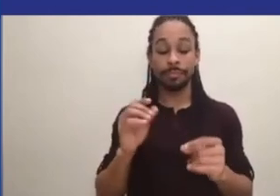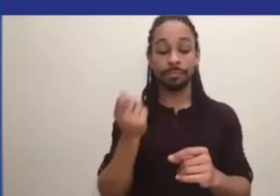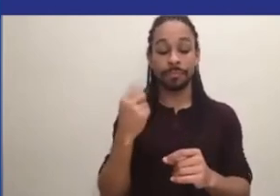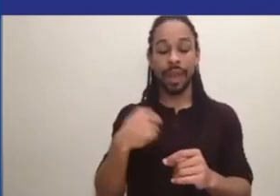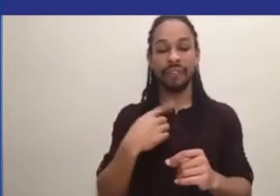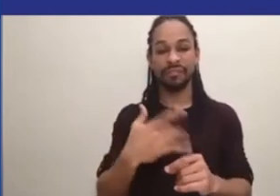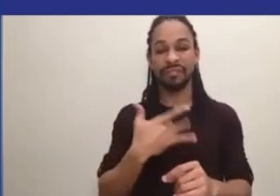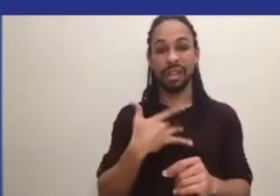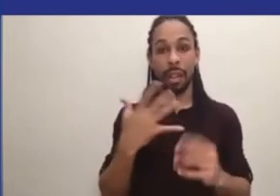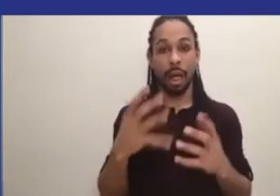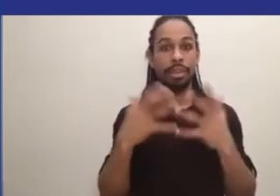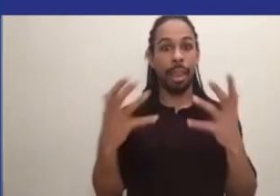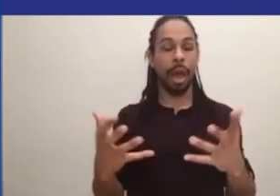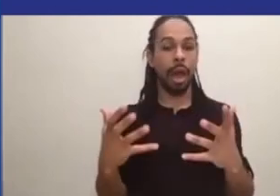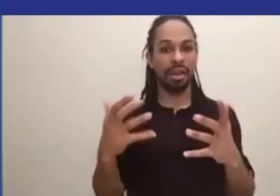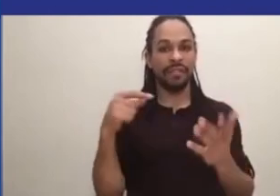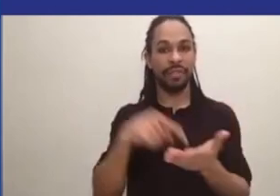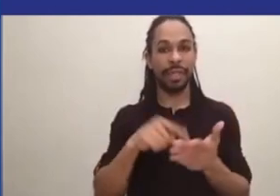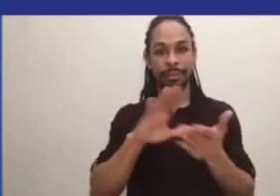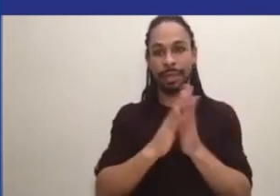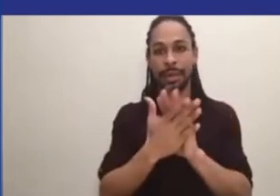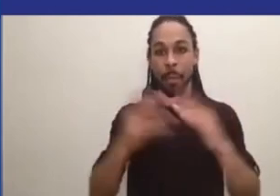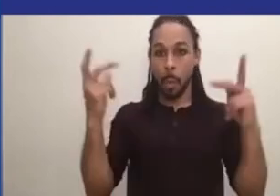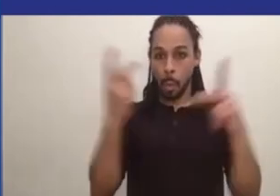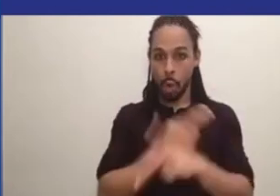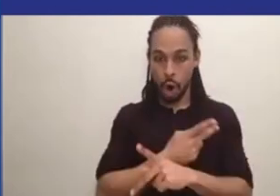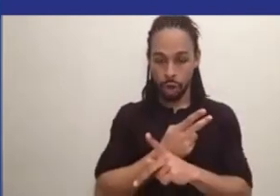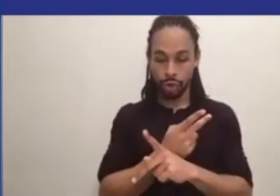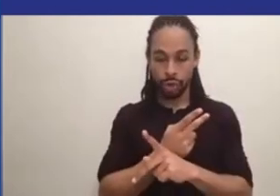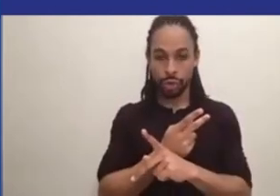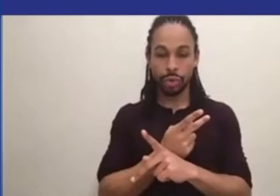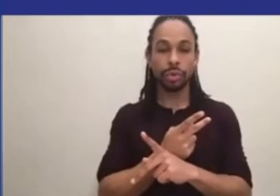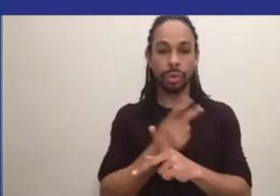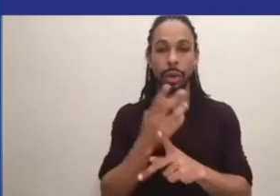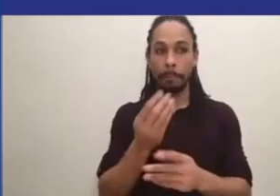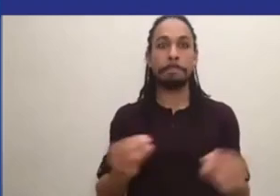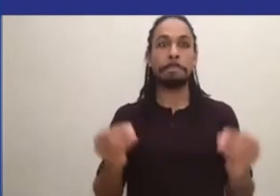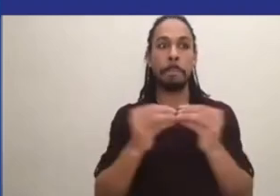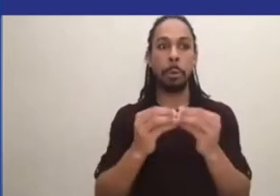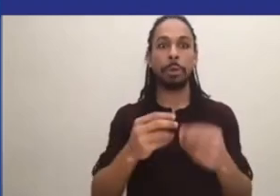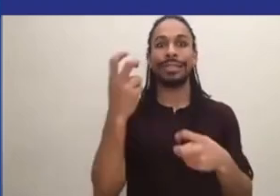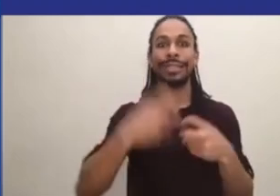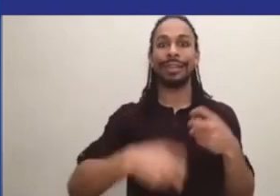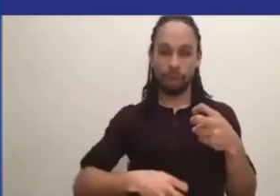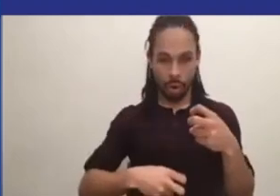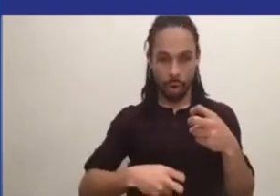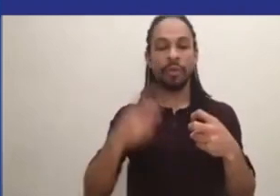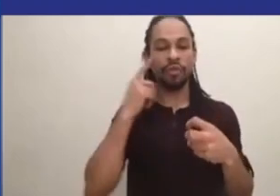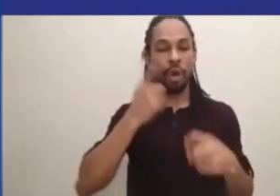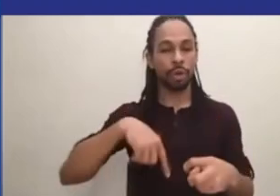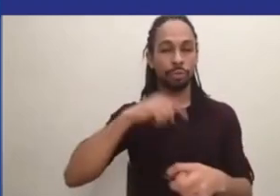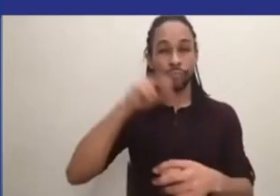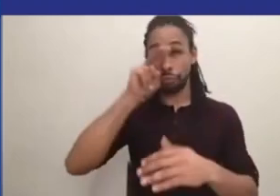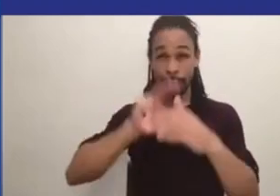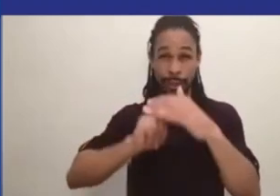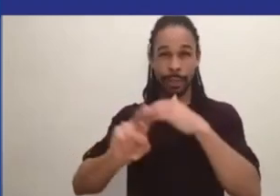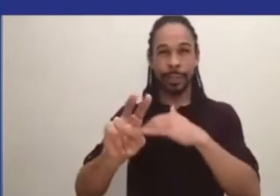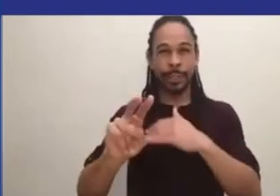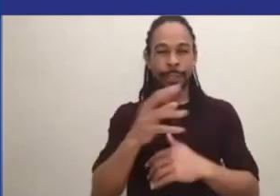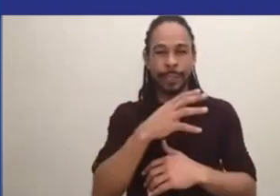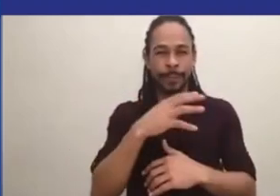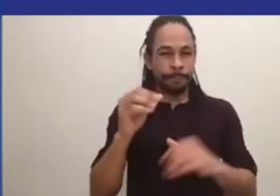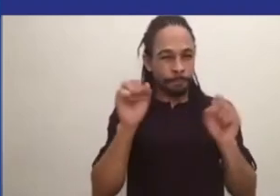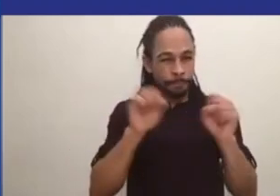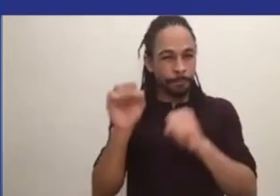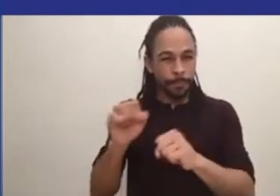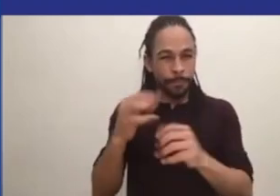a lot worse and a lot more difficult to kind of predict and to be able to